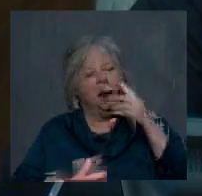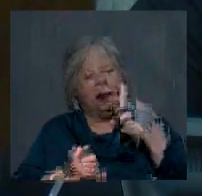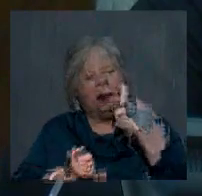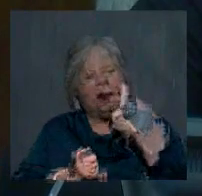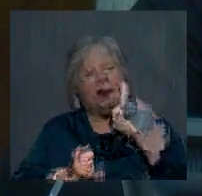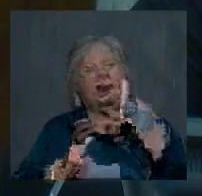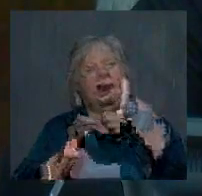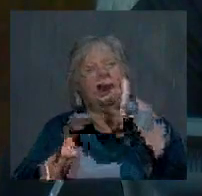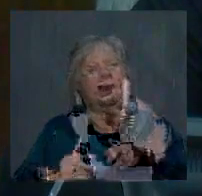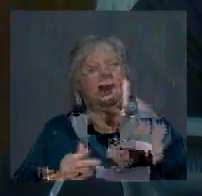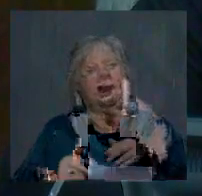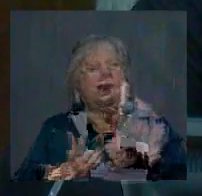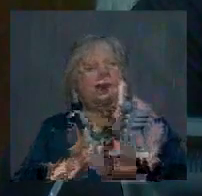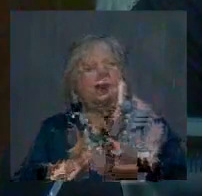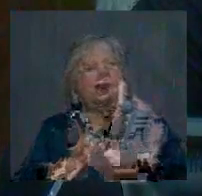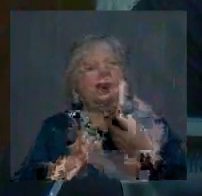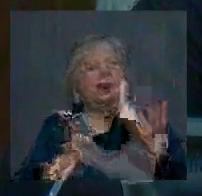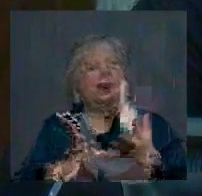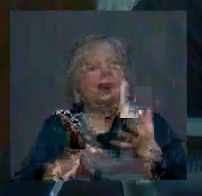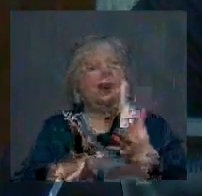Yeah, been with